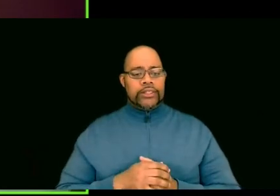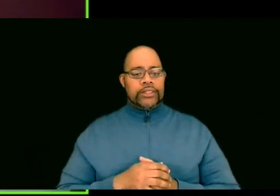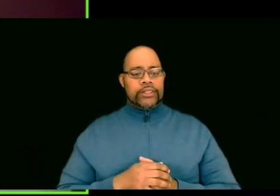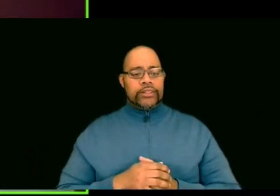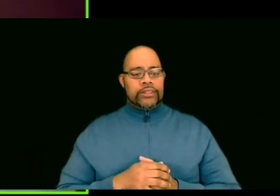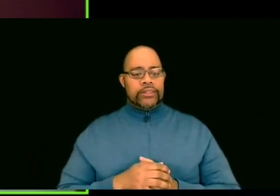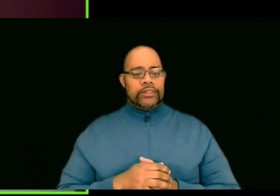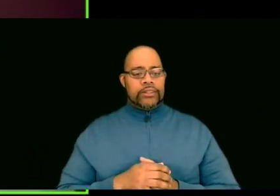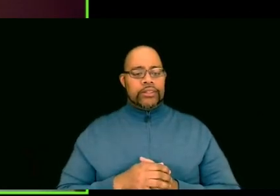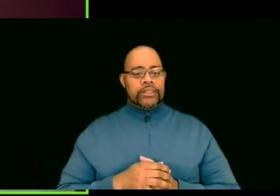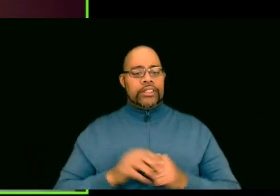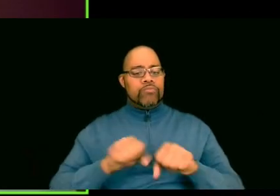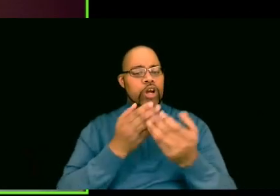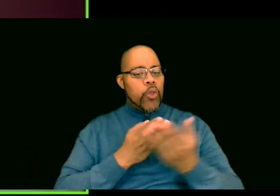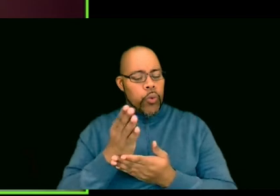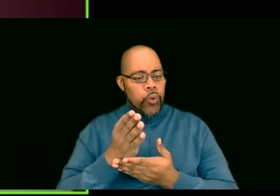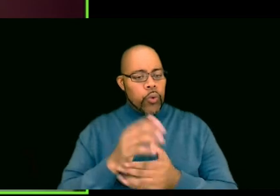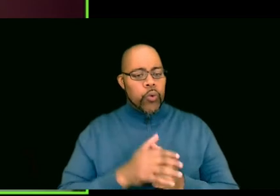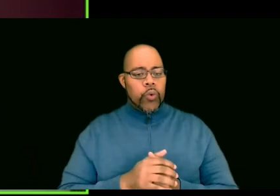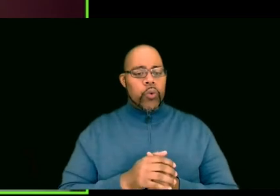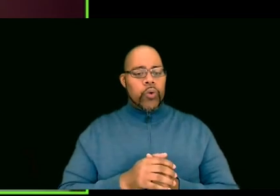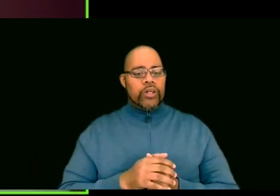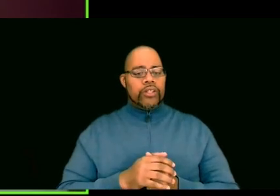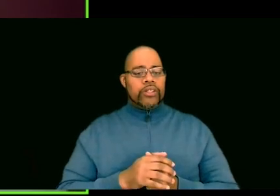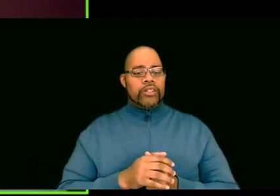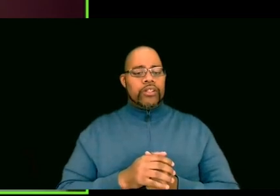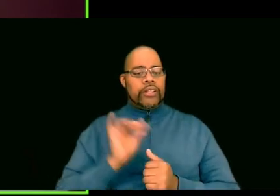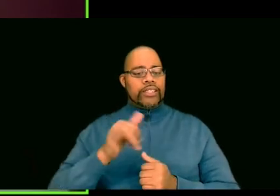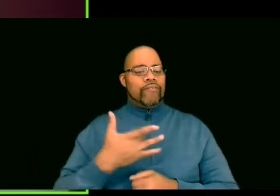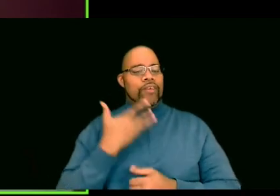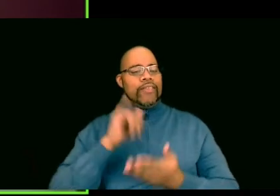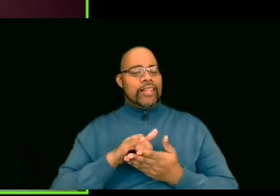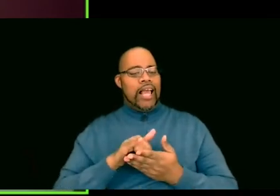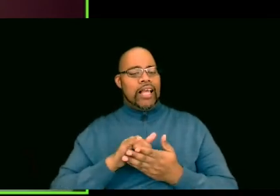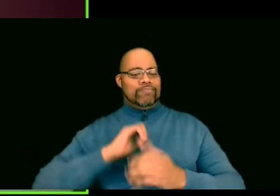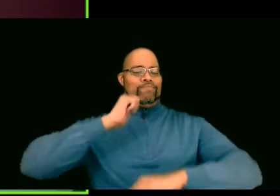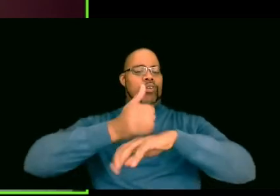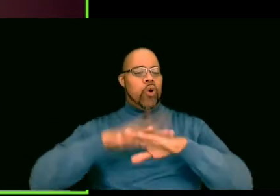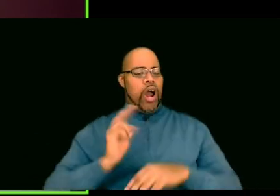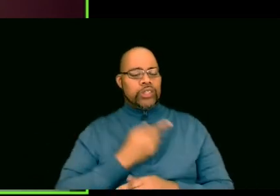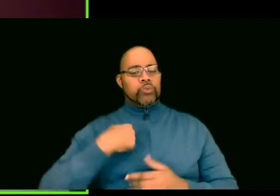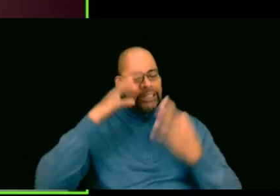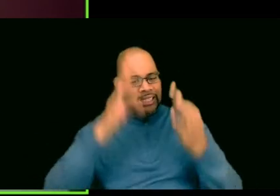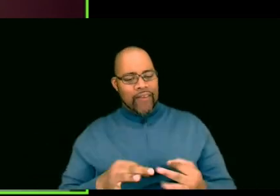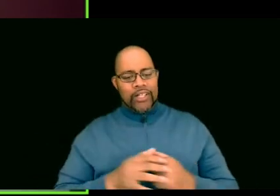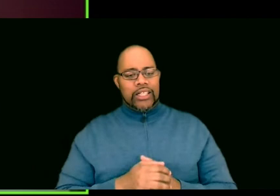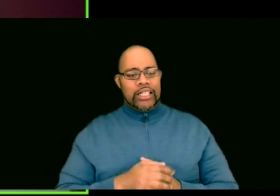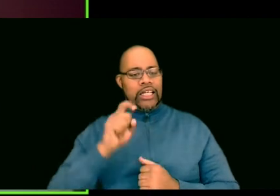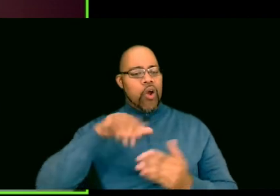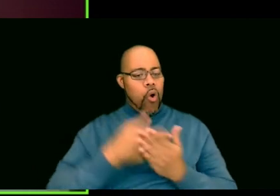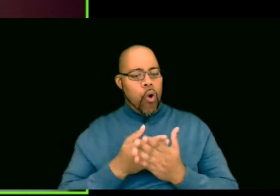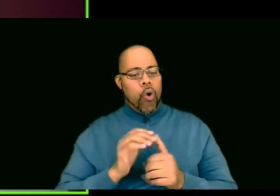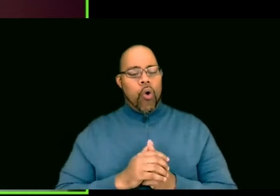to sort of break through of this ceiling that has been placed on us. We definitely